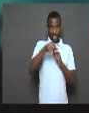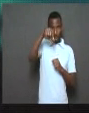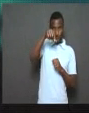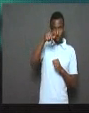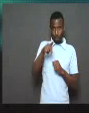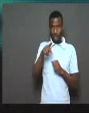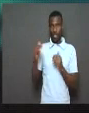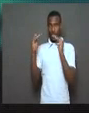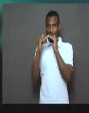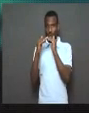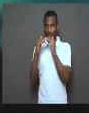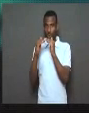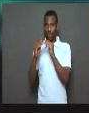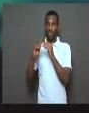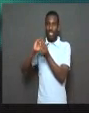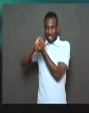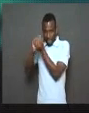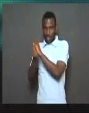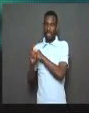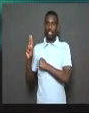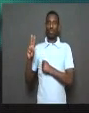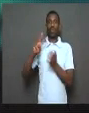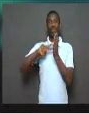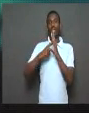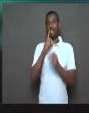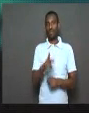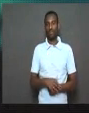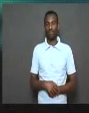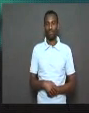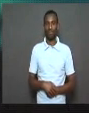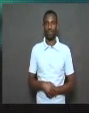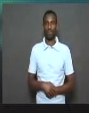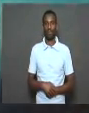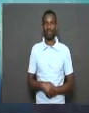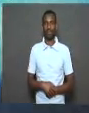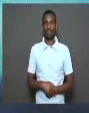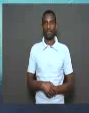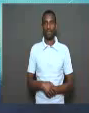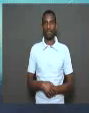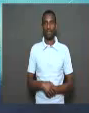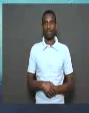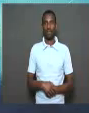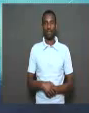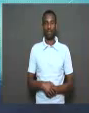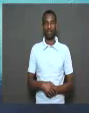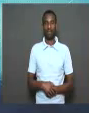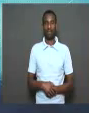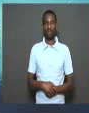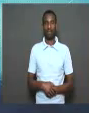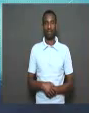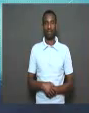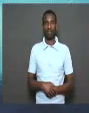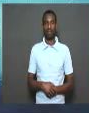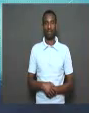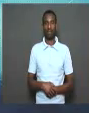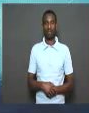to the increase in internal energy. In order to